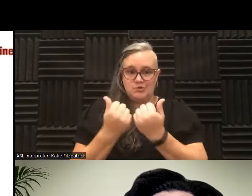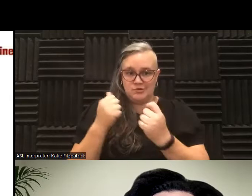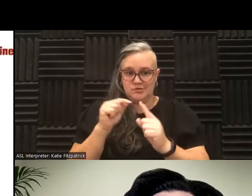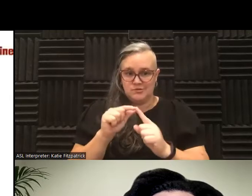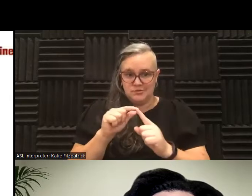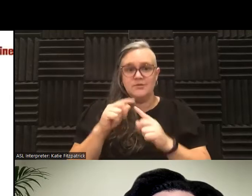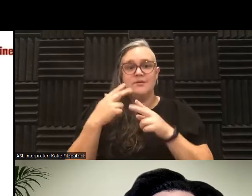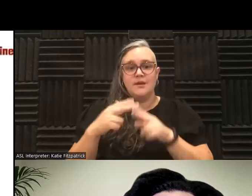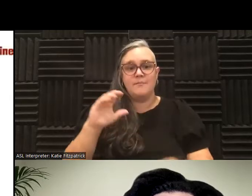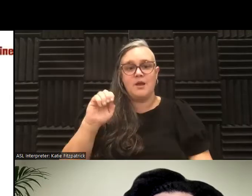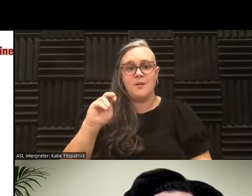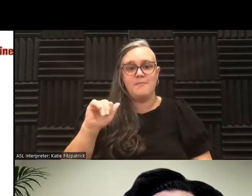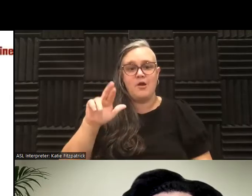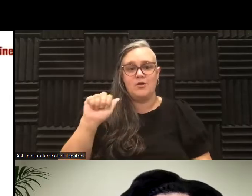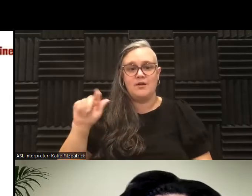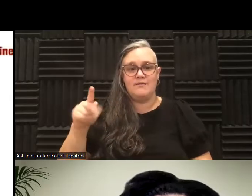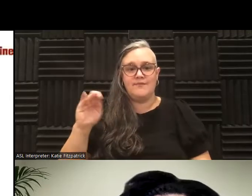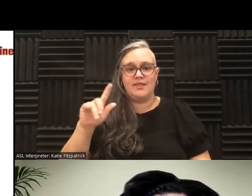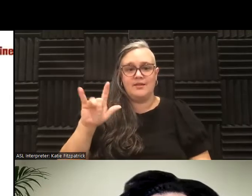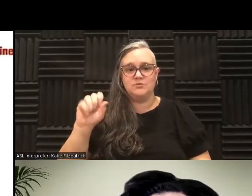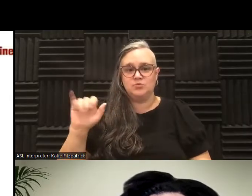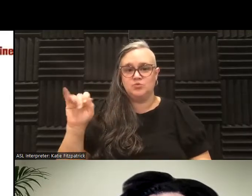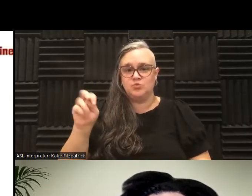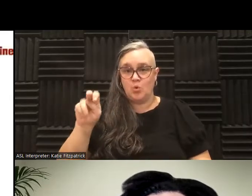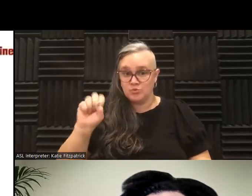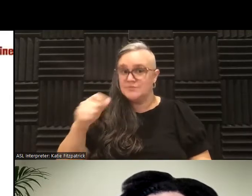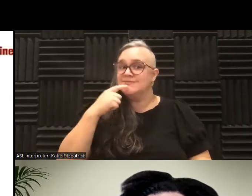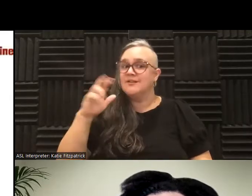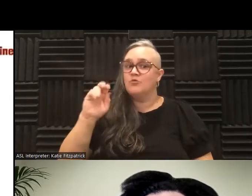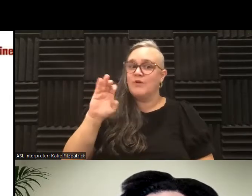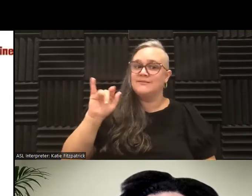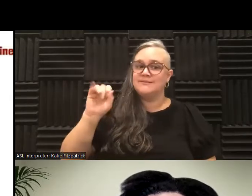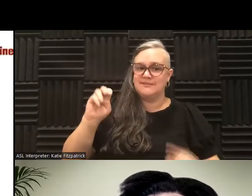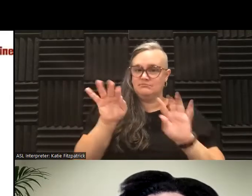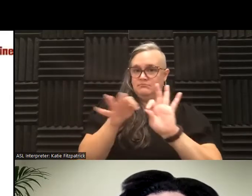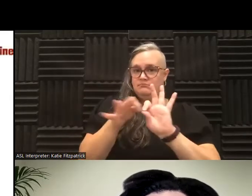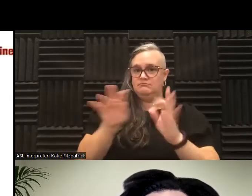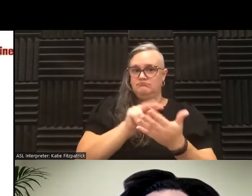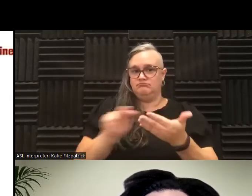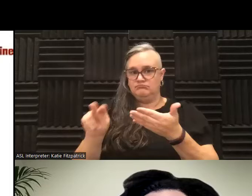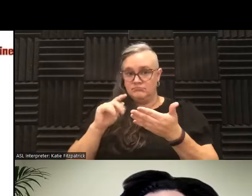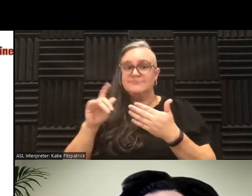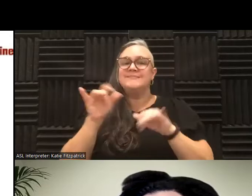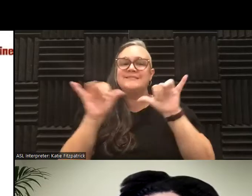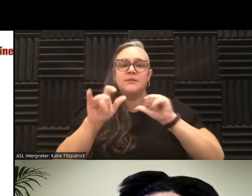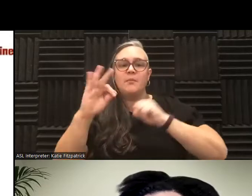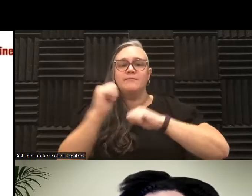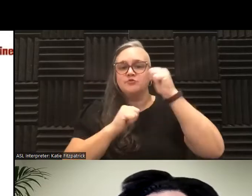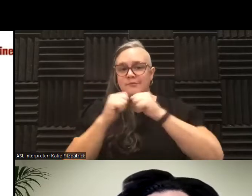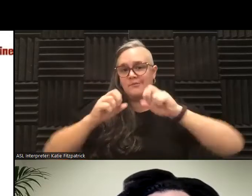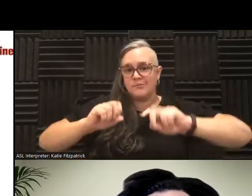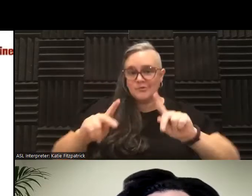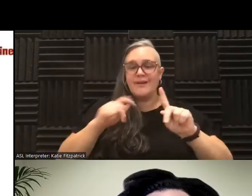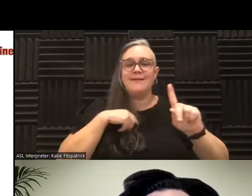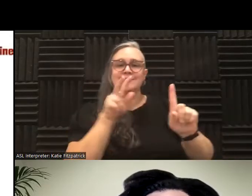Kamara Phyllis-Jones mentions that racism is a system of structuring opportunity and assigning value based on the